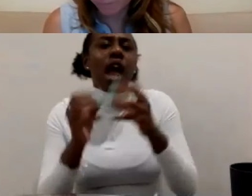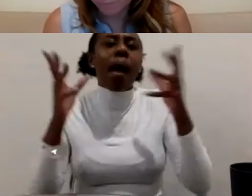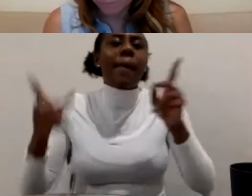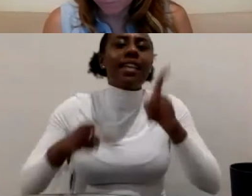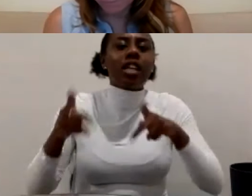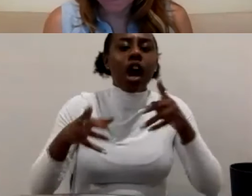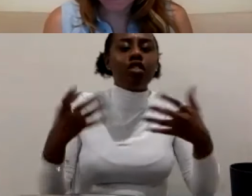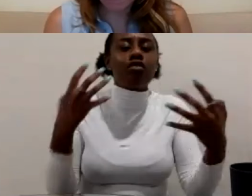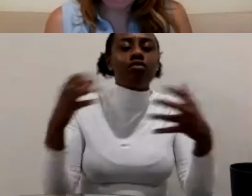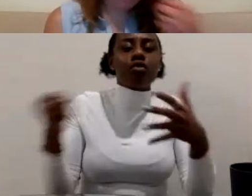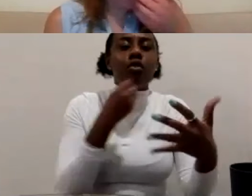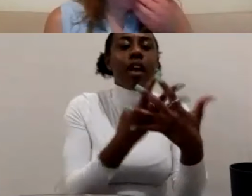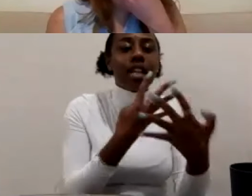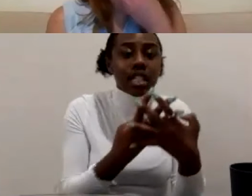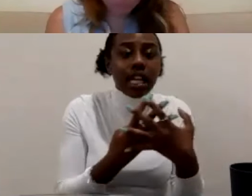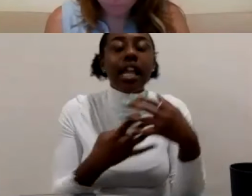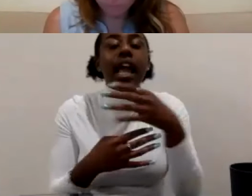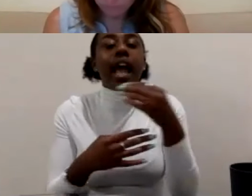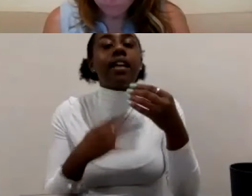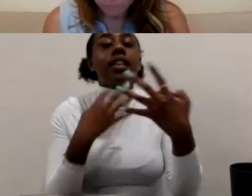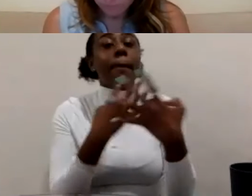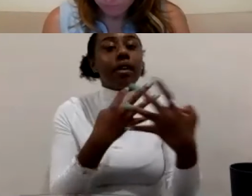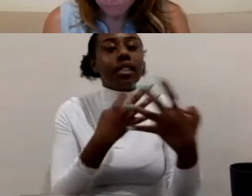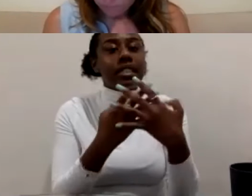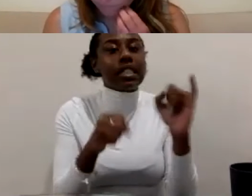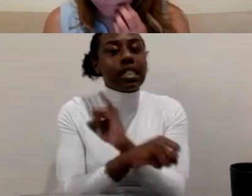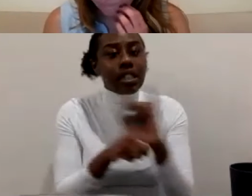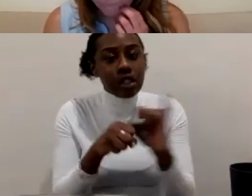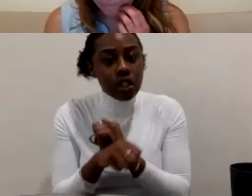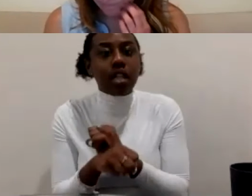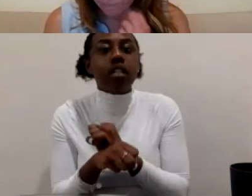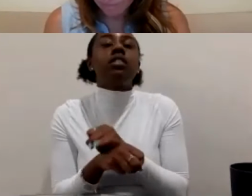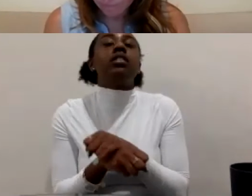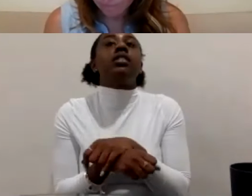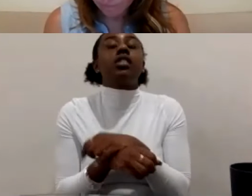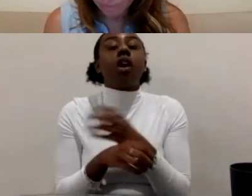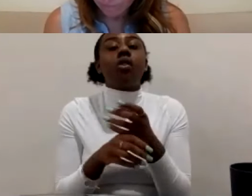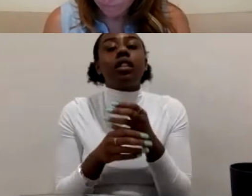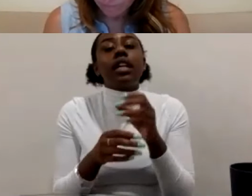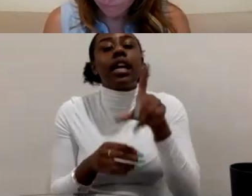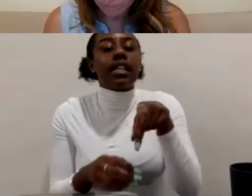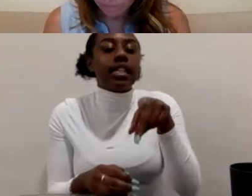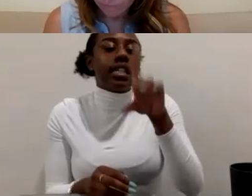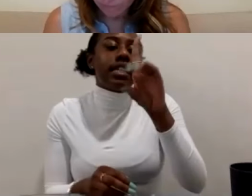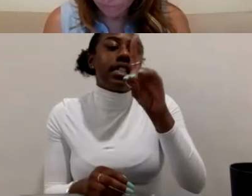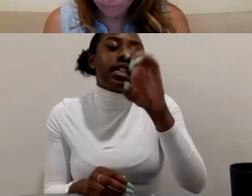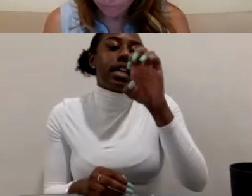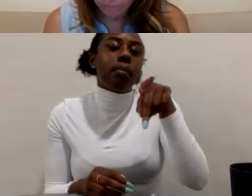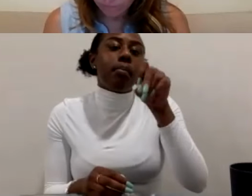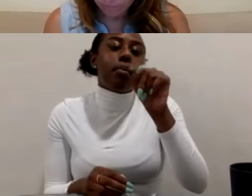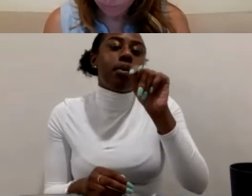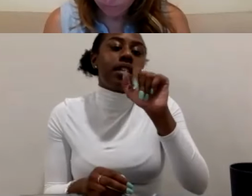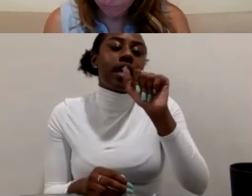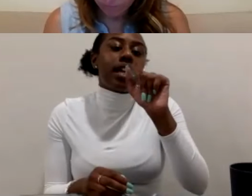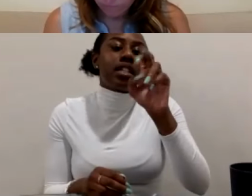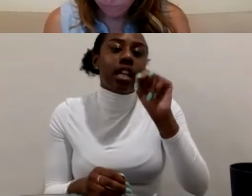industry. Which then spills into like harsh sentencing, deportations that is really racialized or